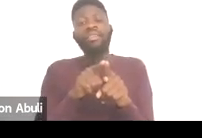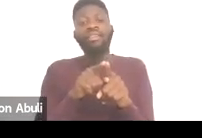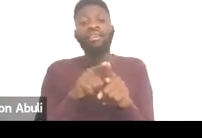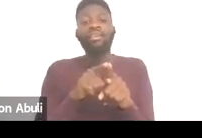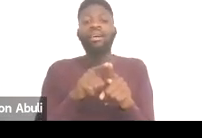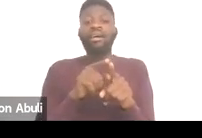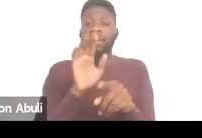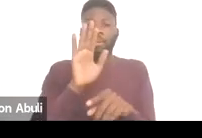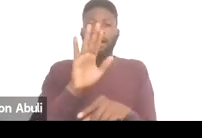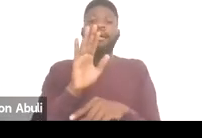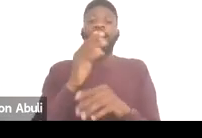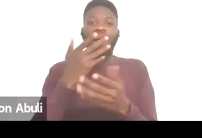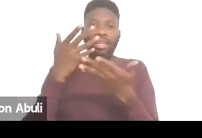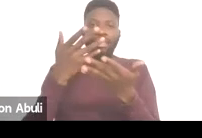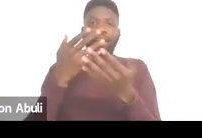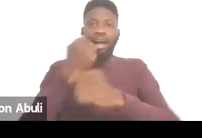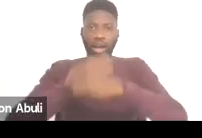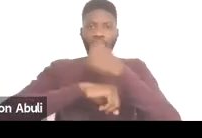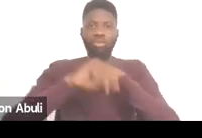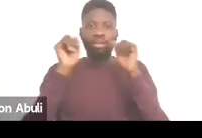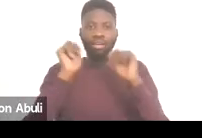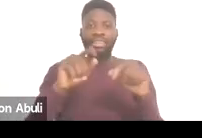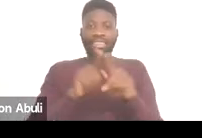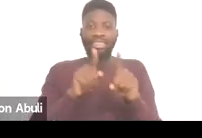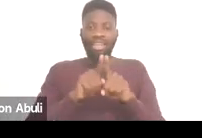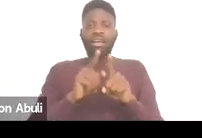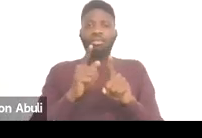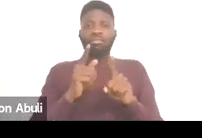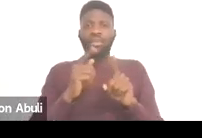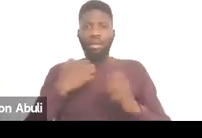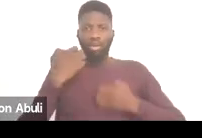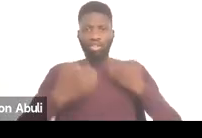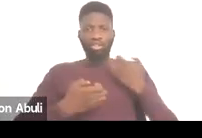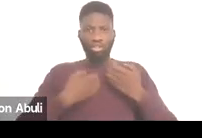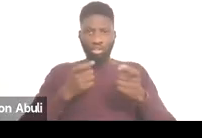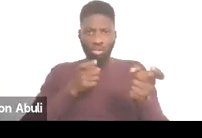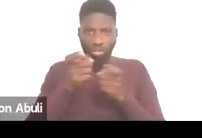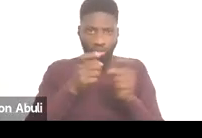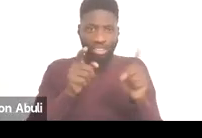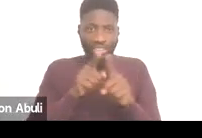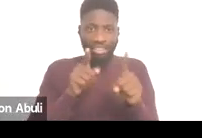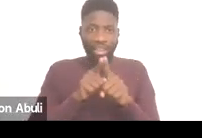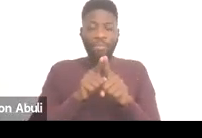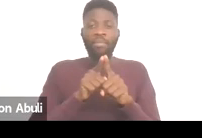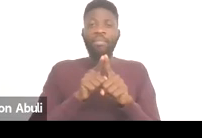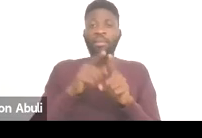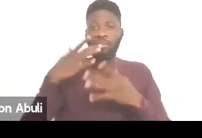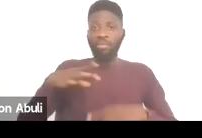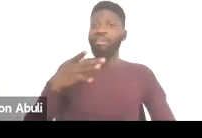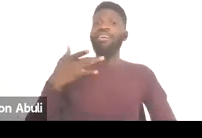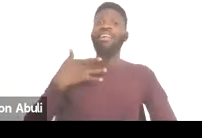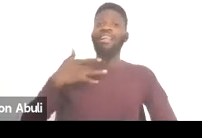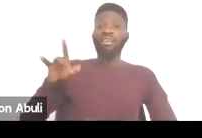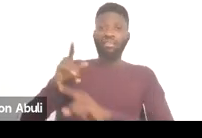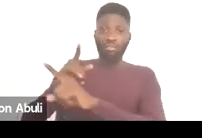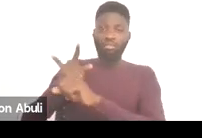emotions in check. Be polite to people you don't like. That's where you draw the line between your emotions and